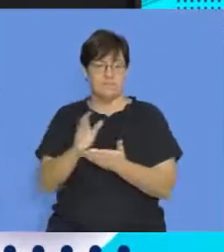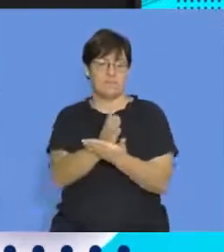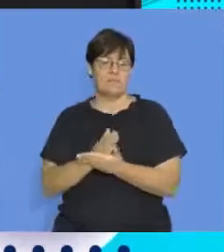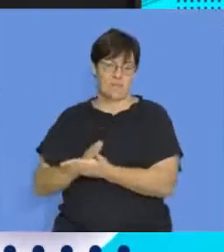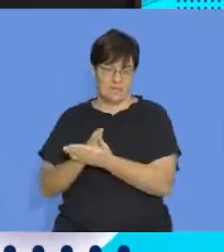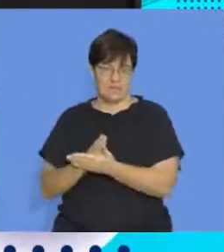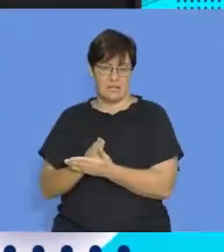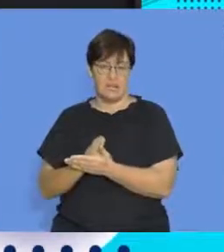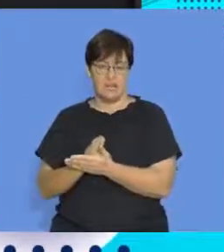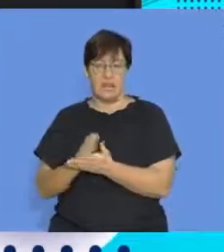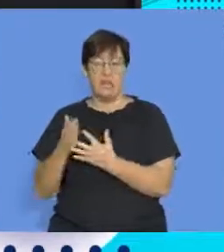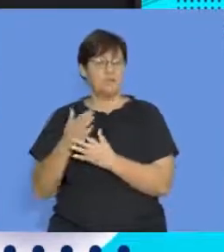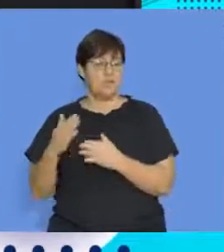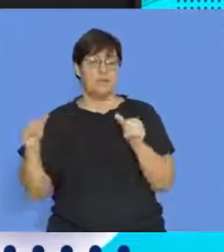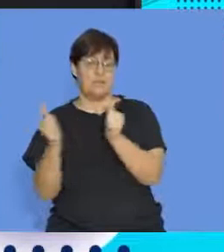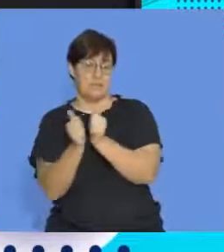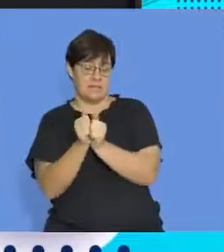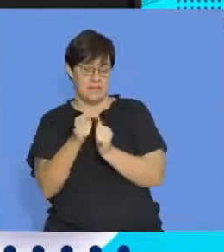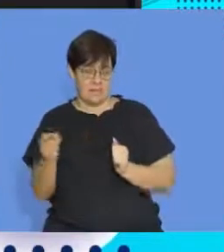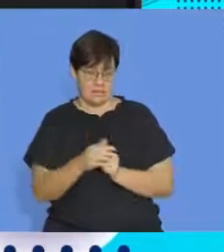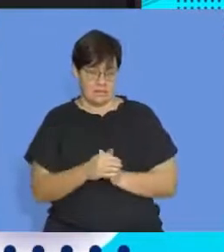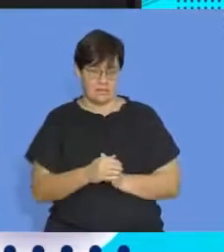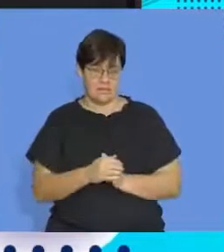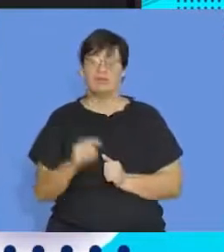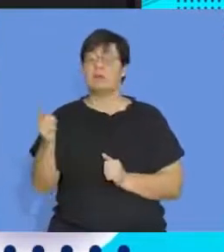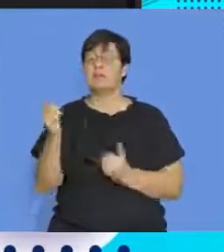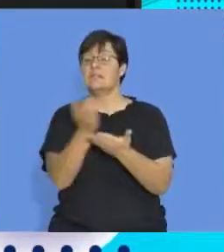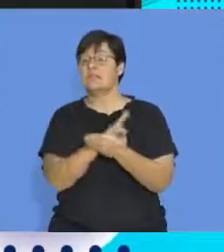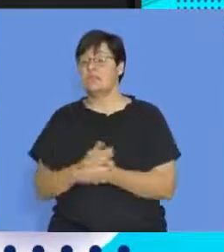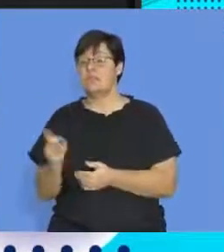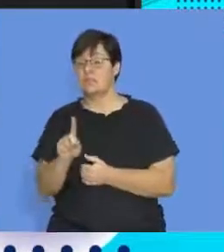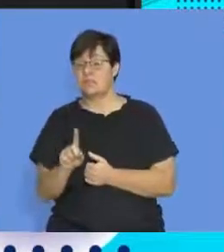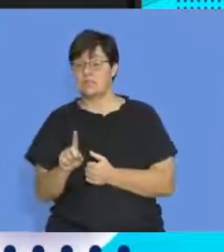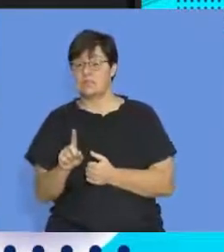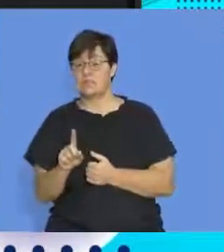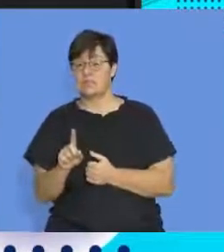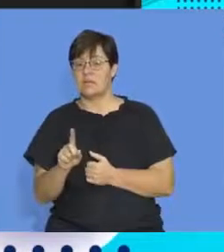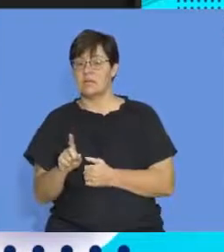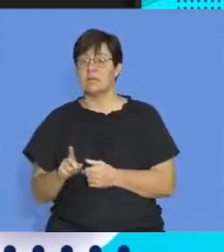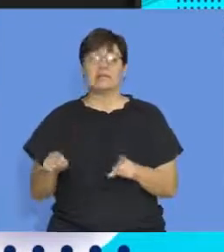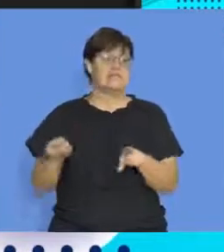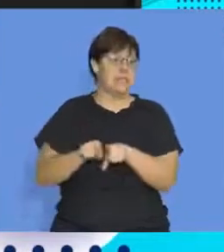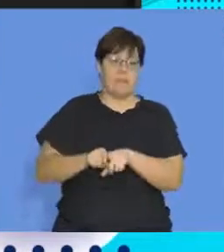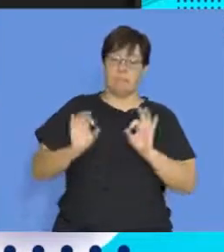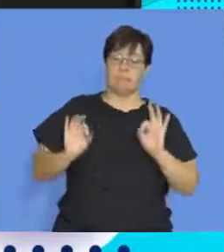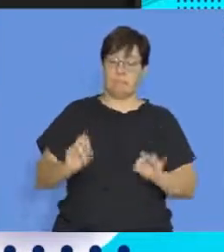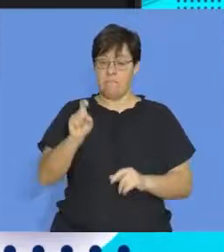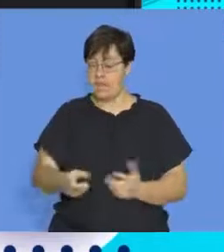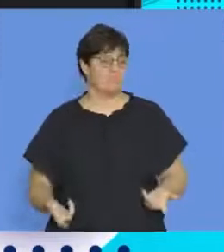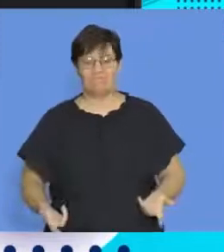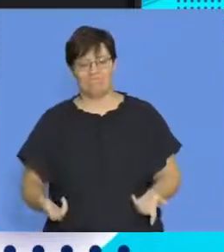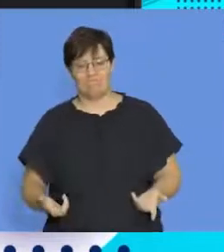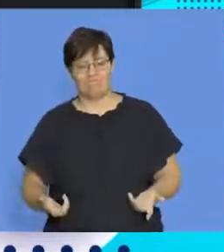net profit between the partners. And remember, that division is not, it doesn't have to be exactly the